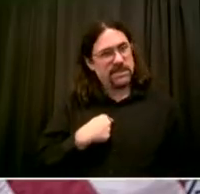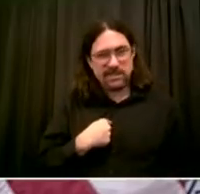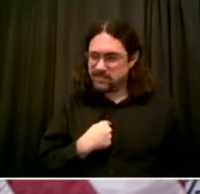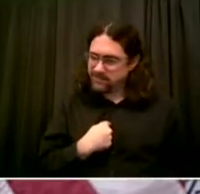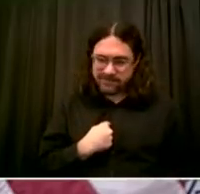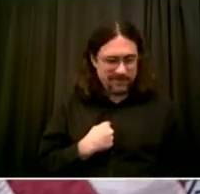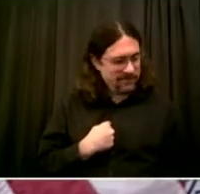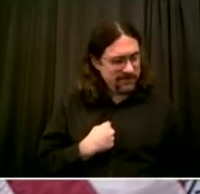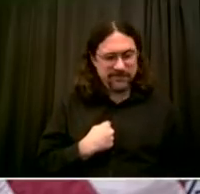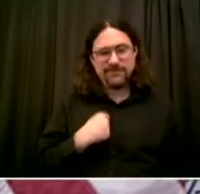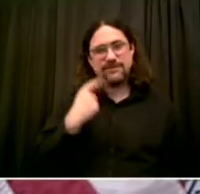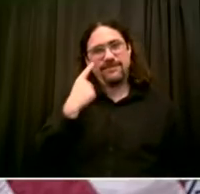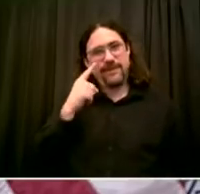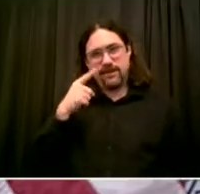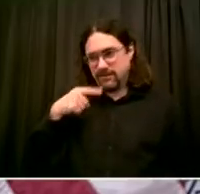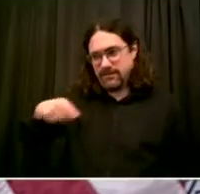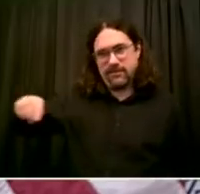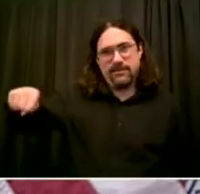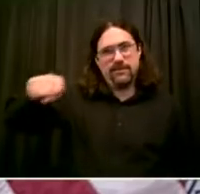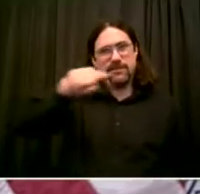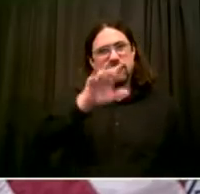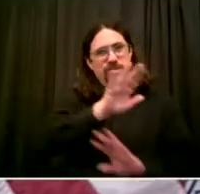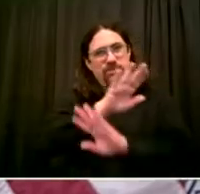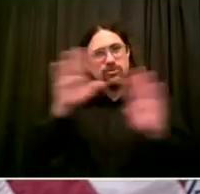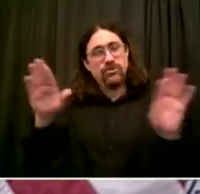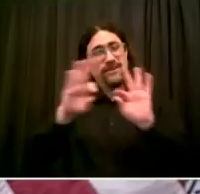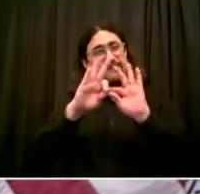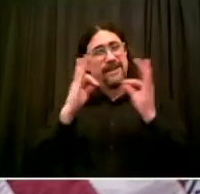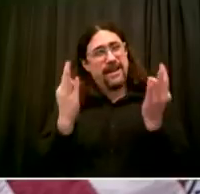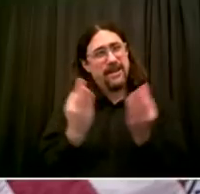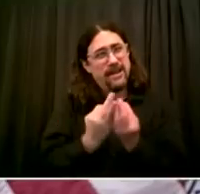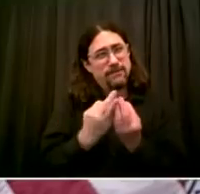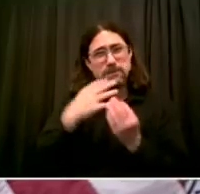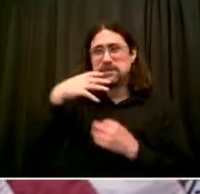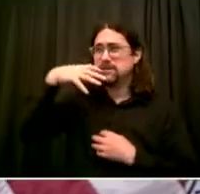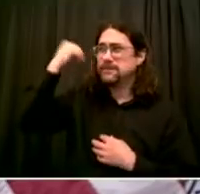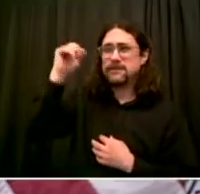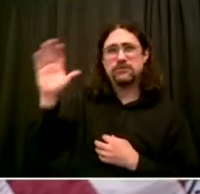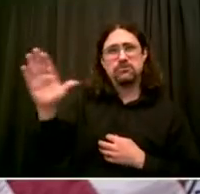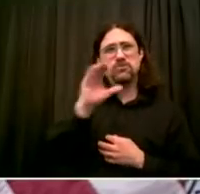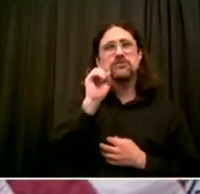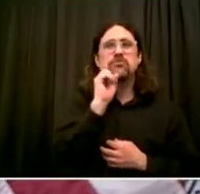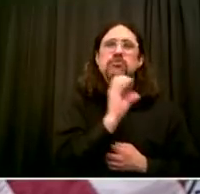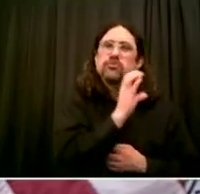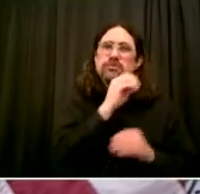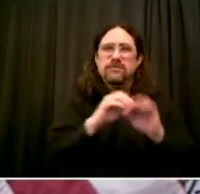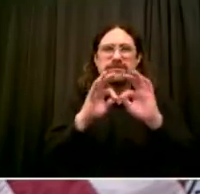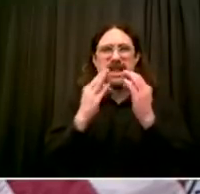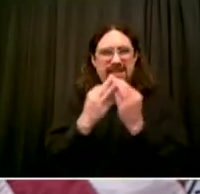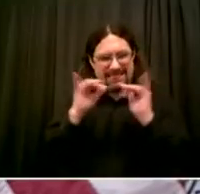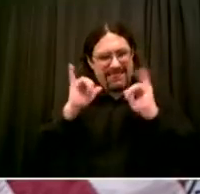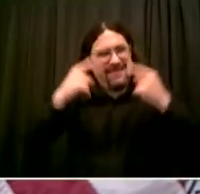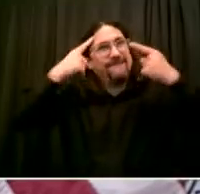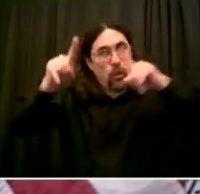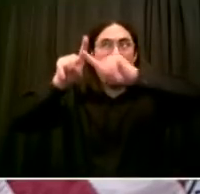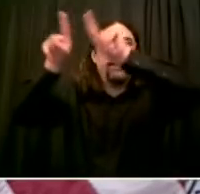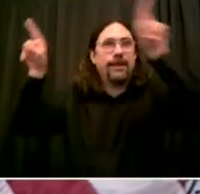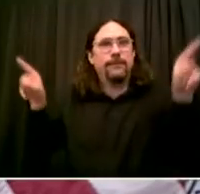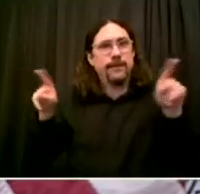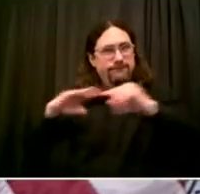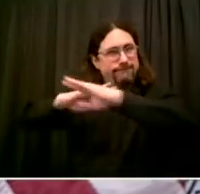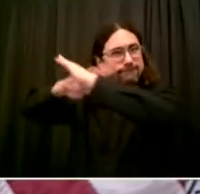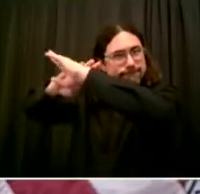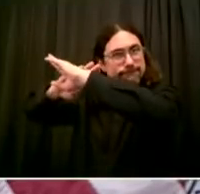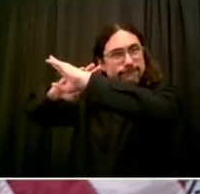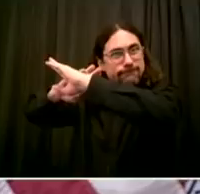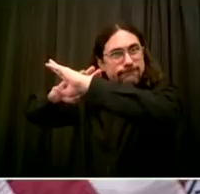keep everyone safe. No one wants to inadvertently infect a member of their family and risk lives. No one wants